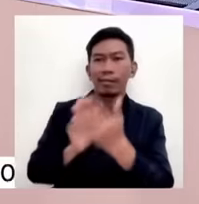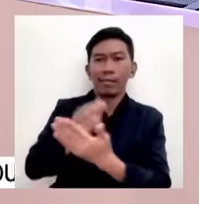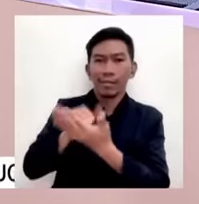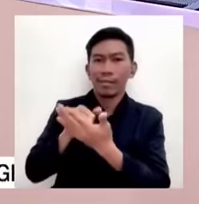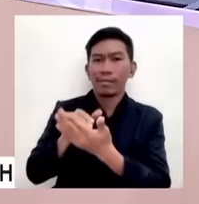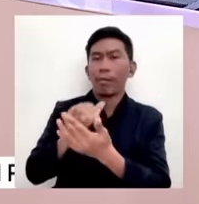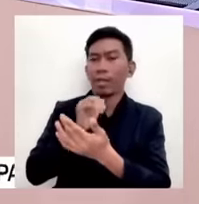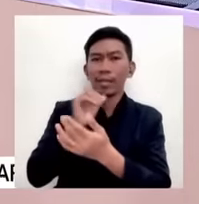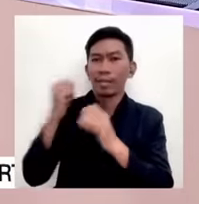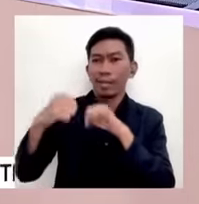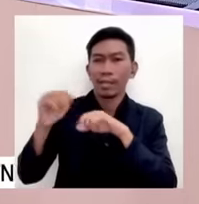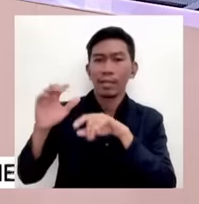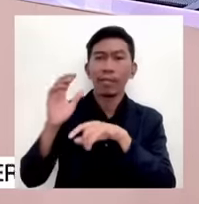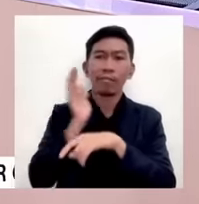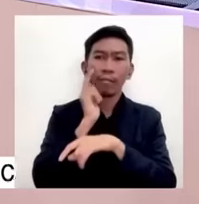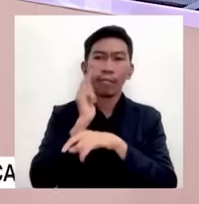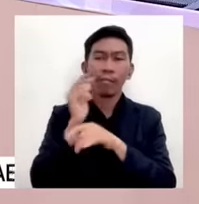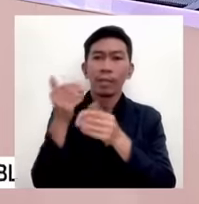but